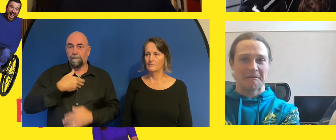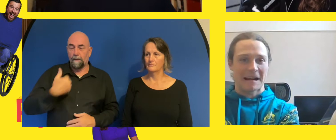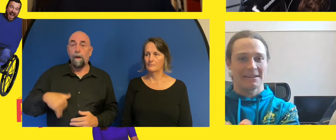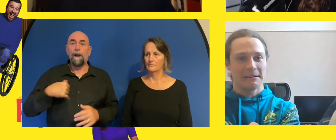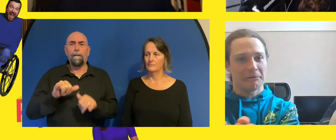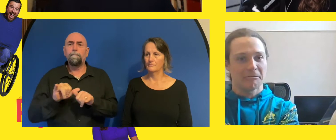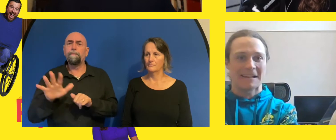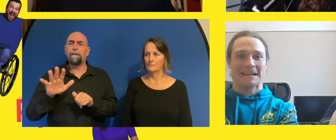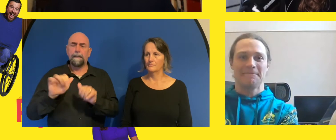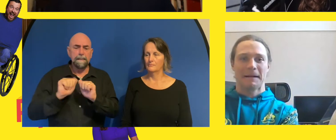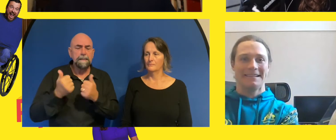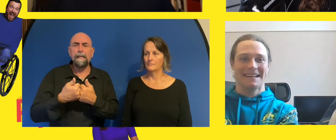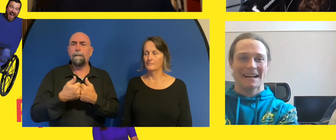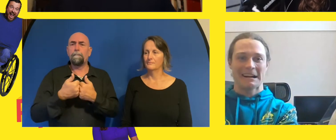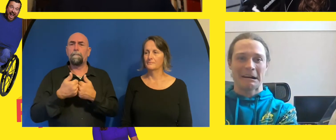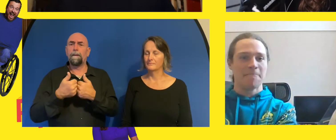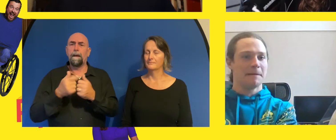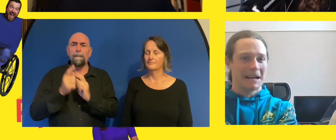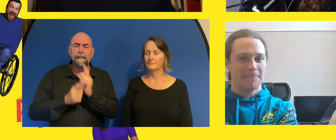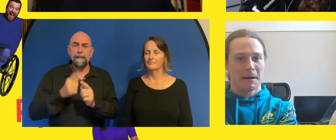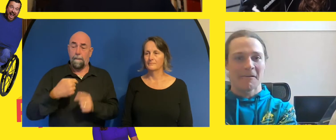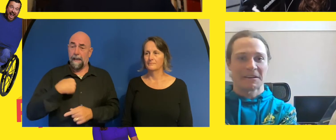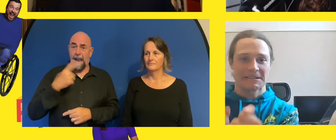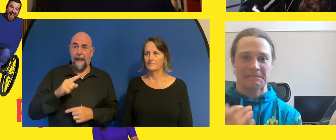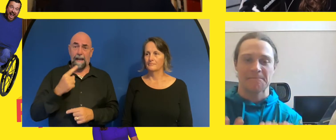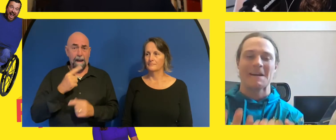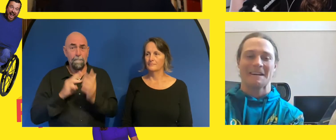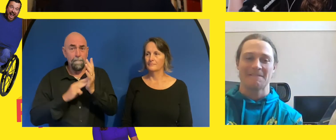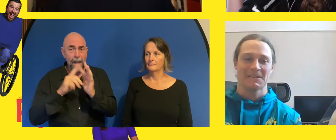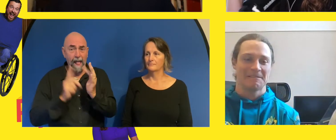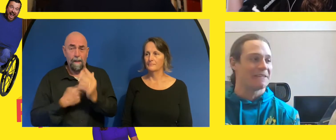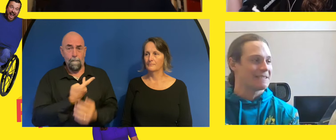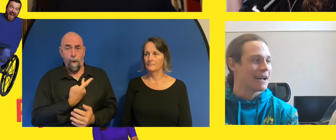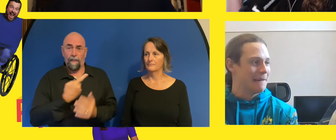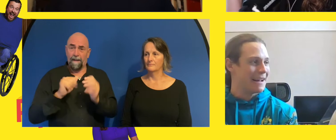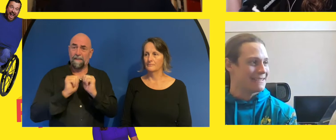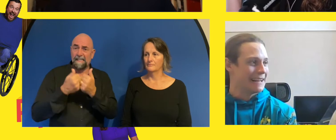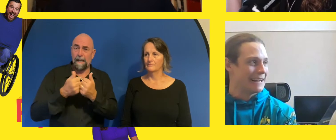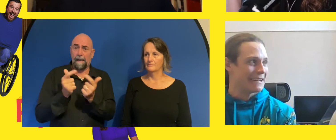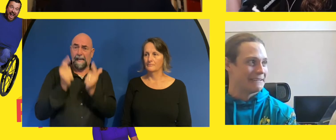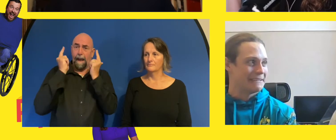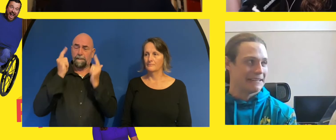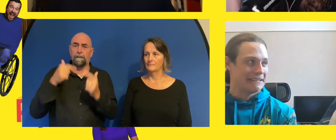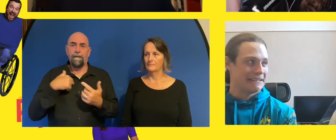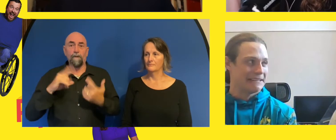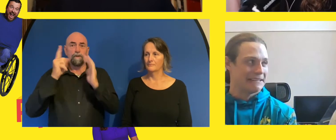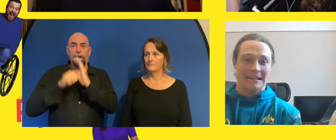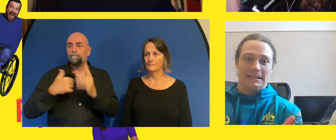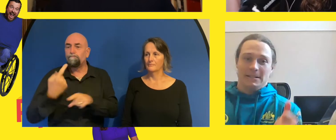And we had a great team meeting. Me and Mel got to speak for the first time as team captains.